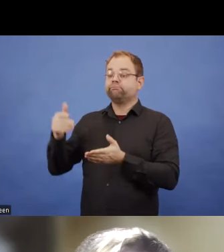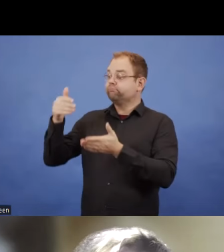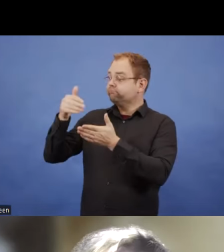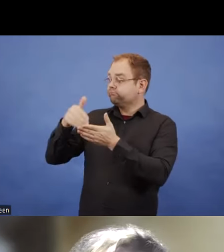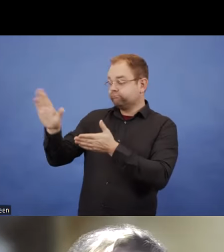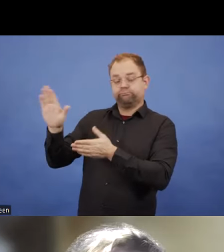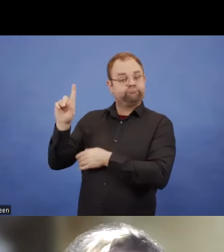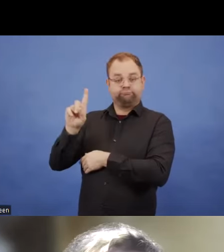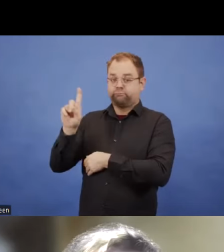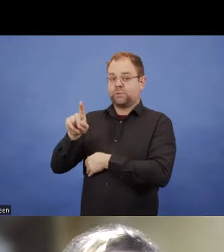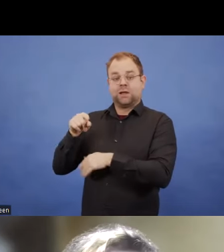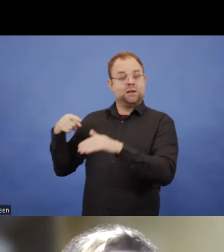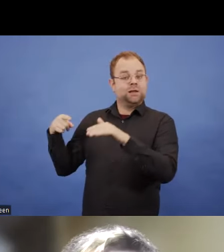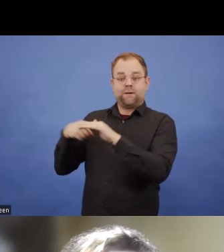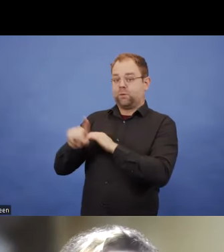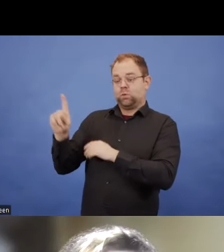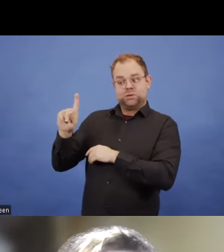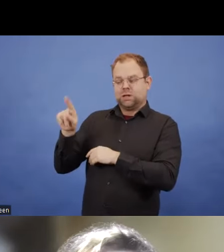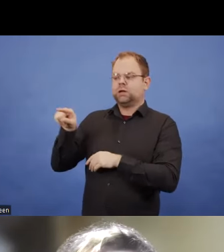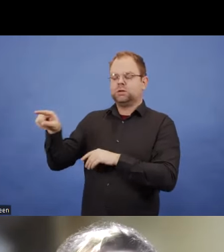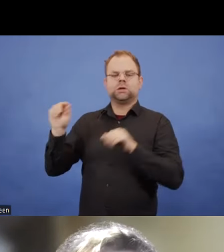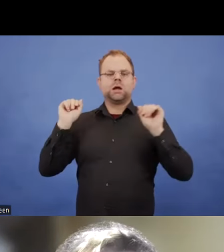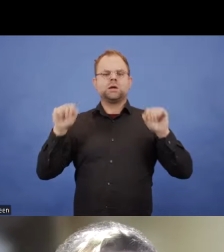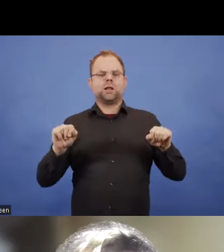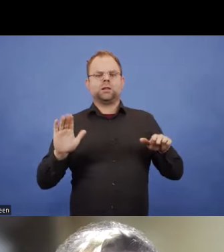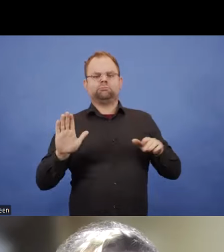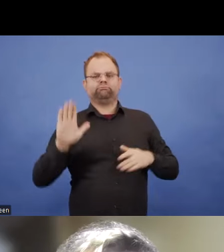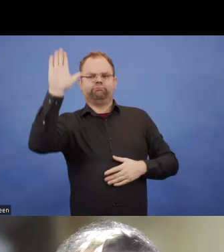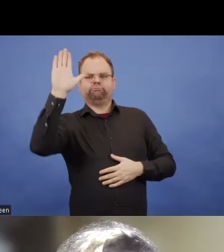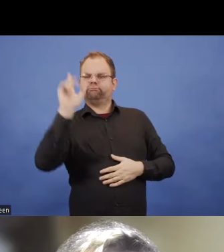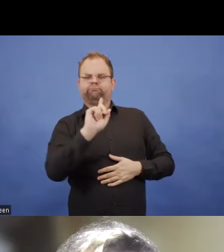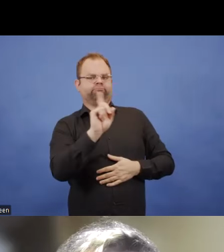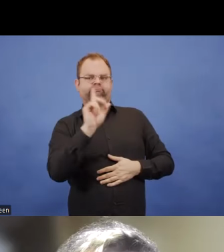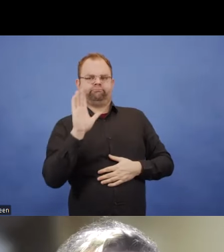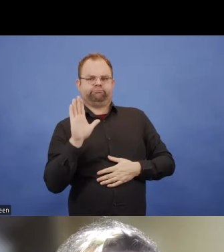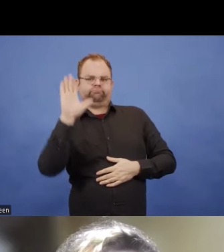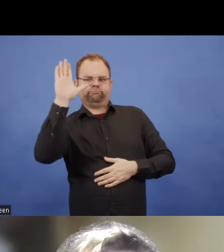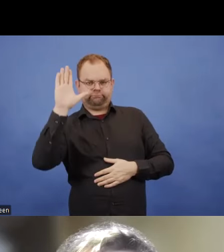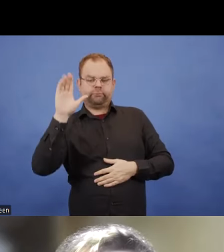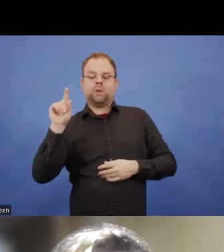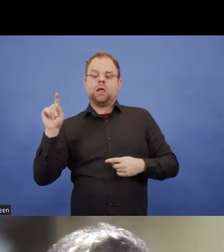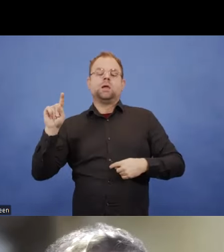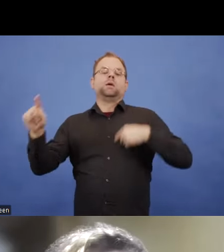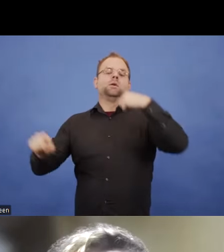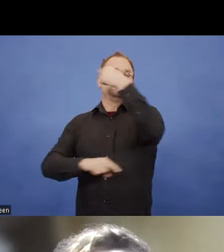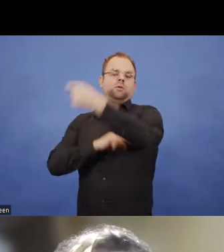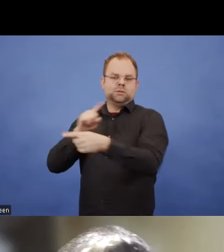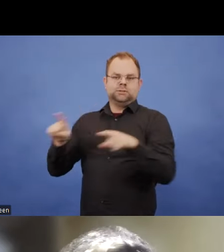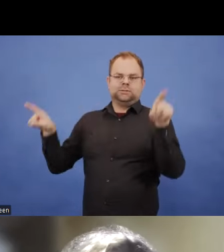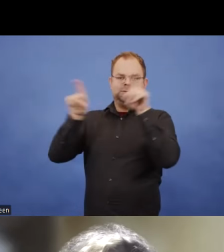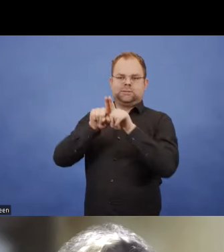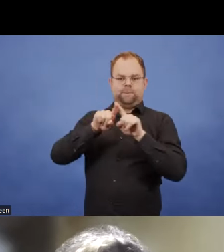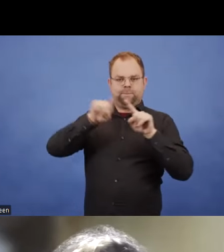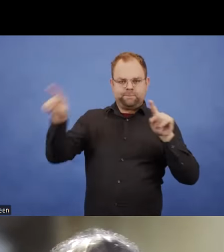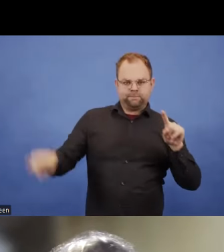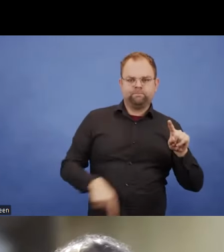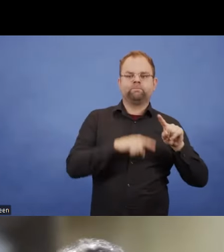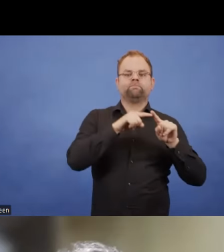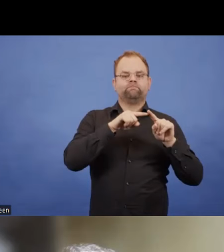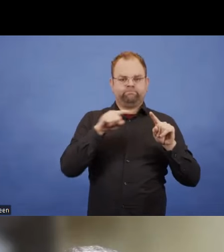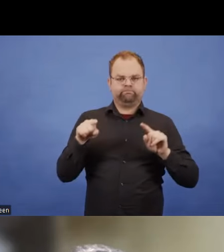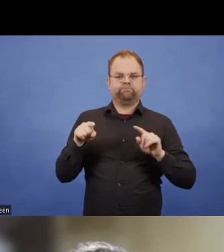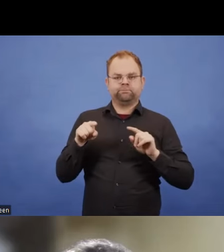this process, what is very important is the notion of meaningful participation.